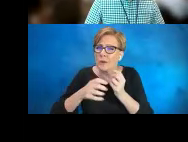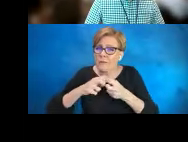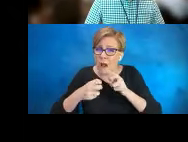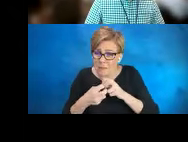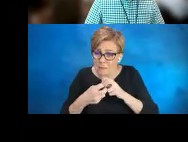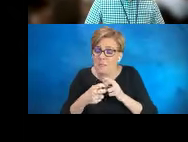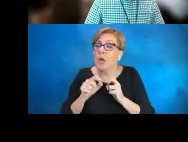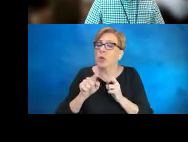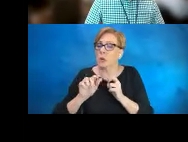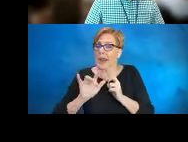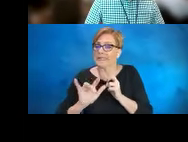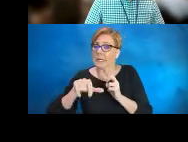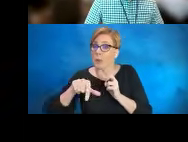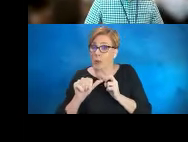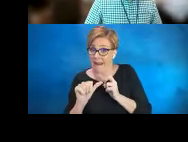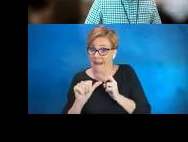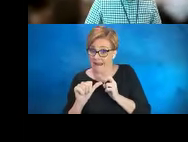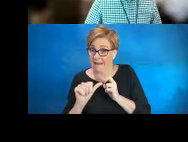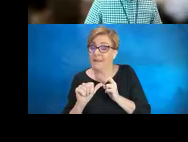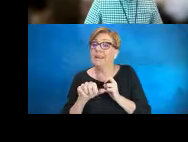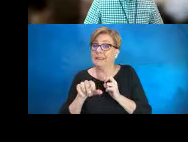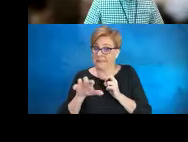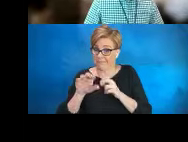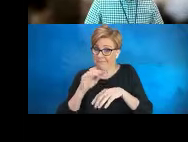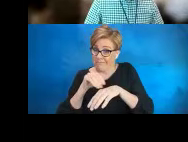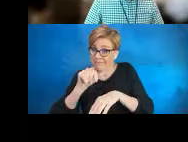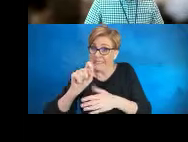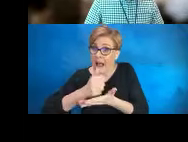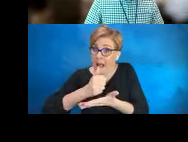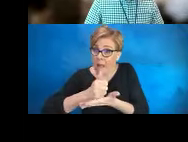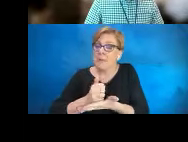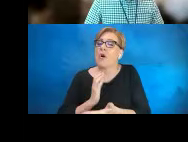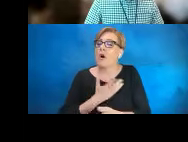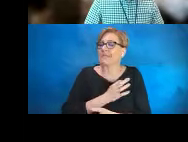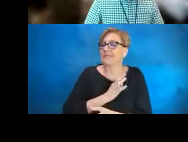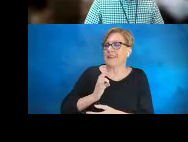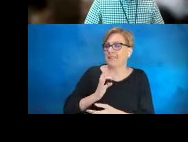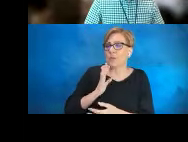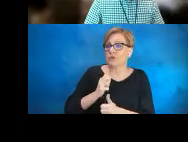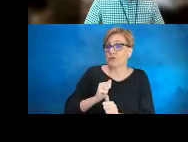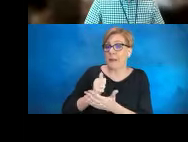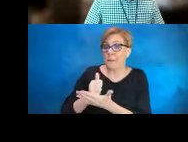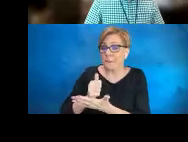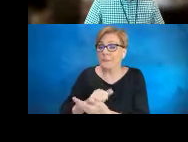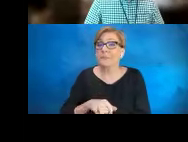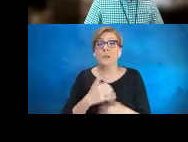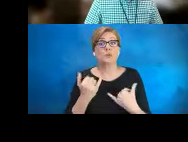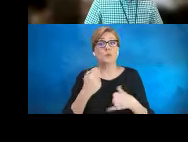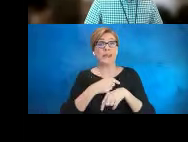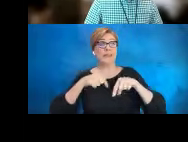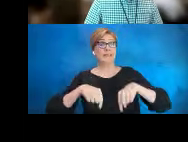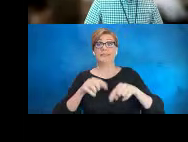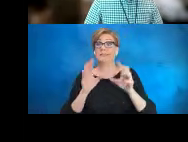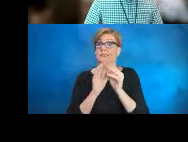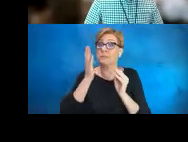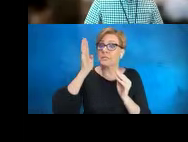and Aging will do our best to assist you. This webinar is being recorded, and after the